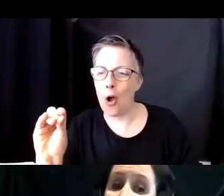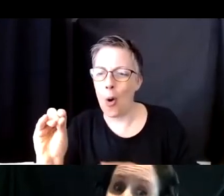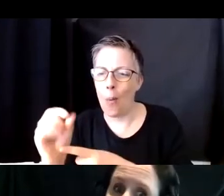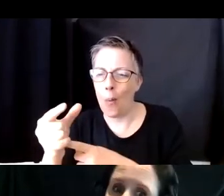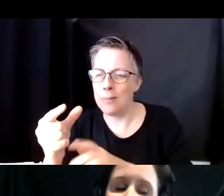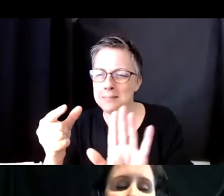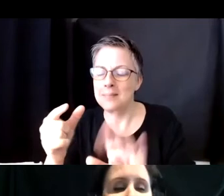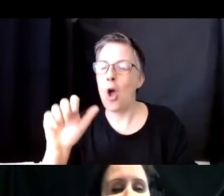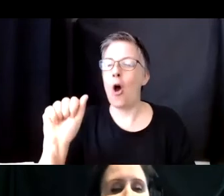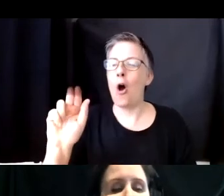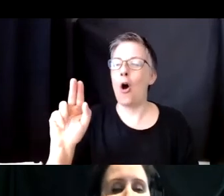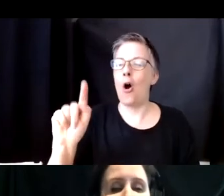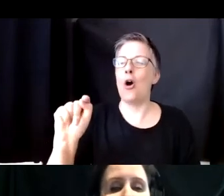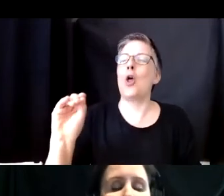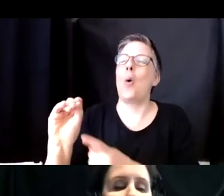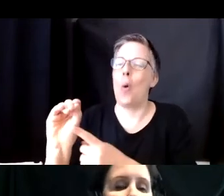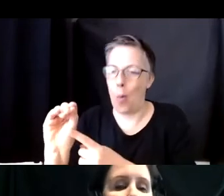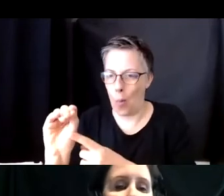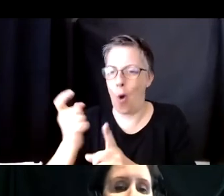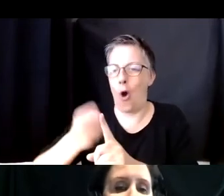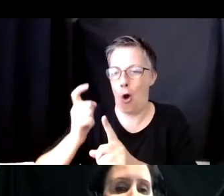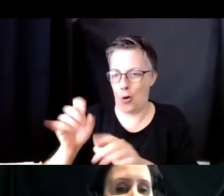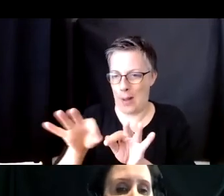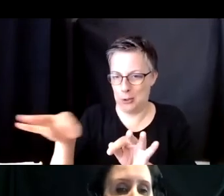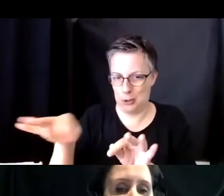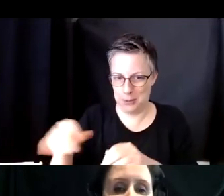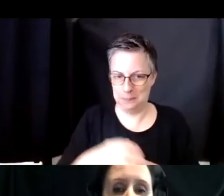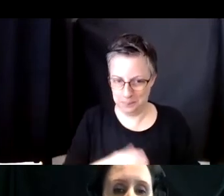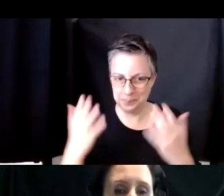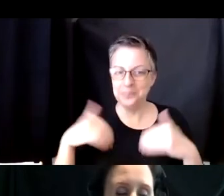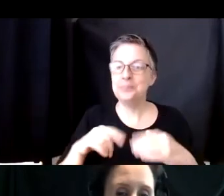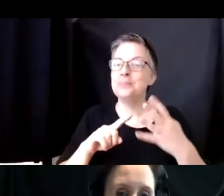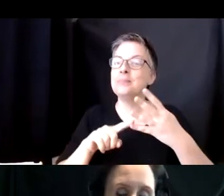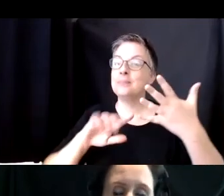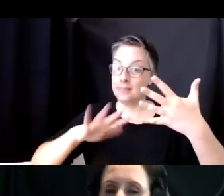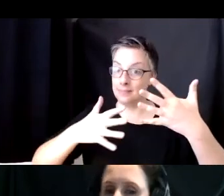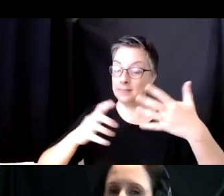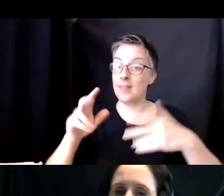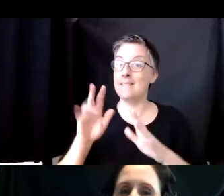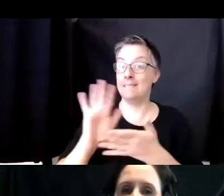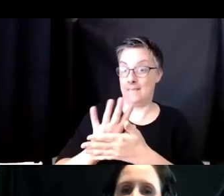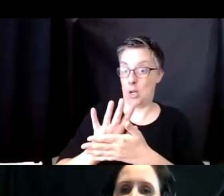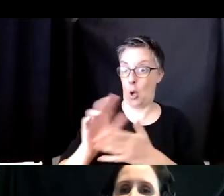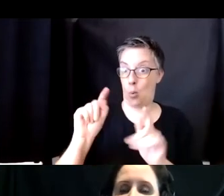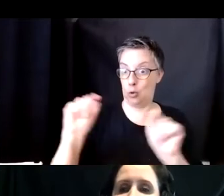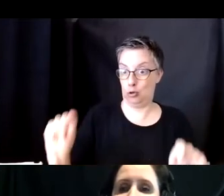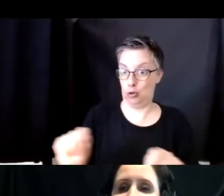and auto-generated caption, and then I'll talk about video transcripts.